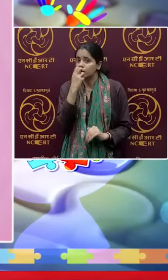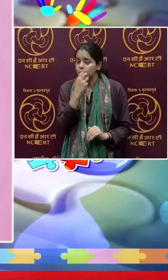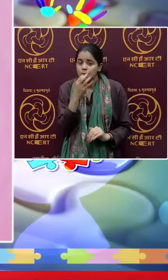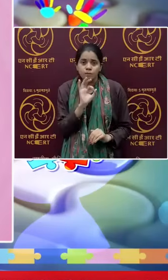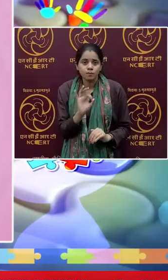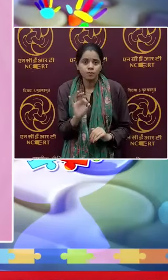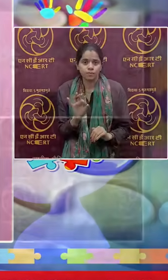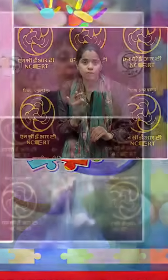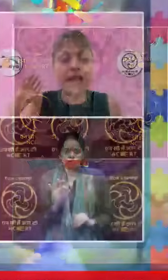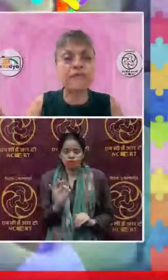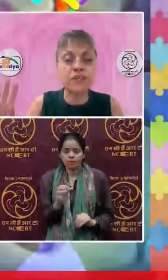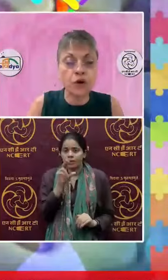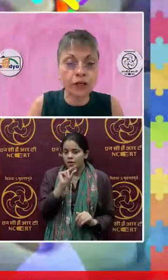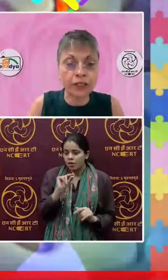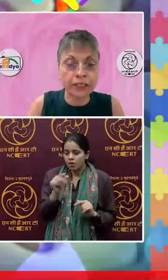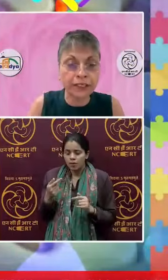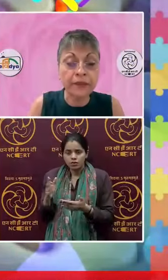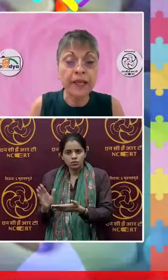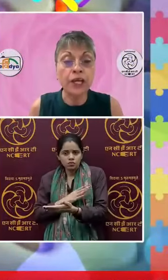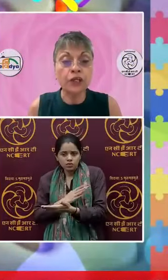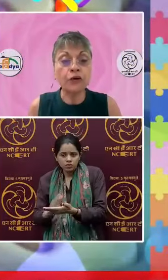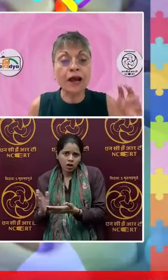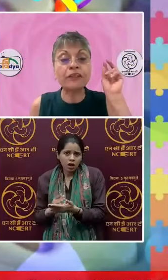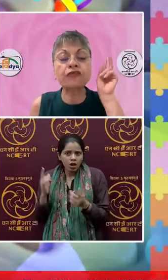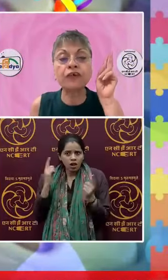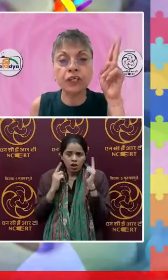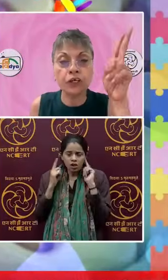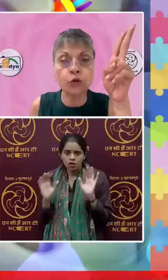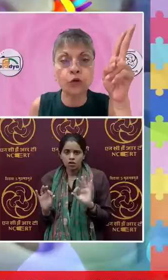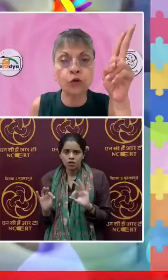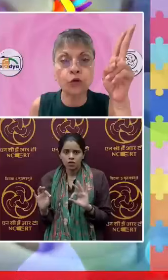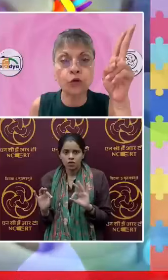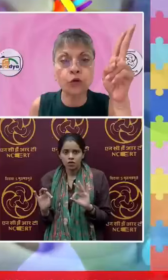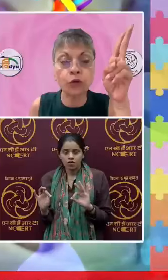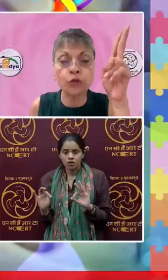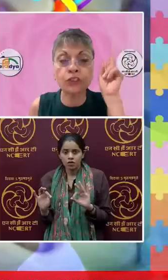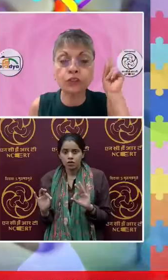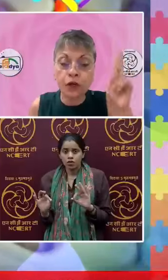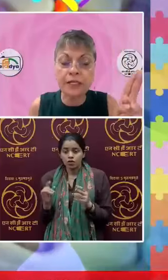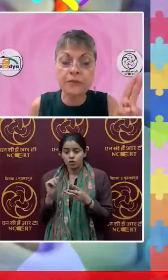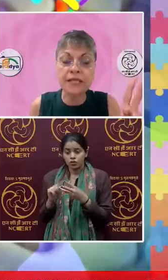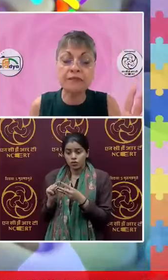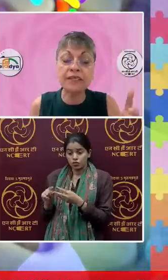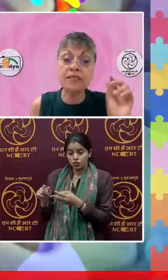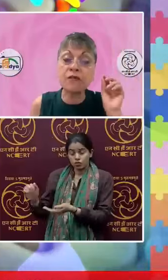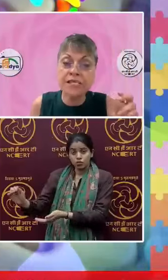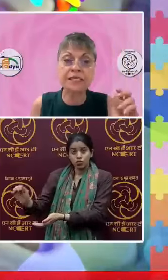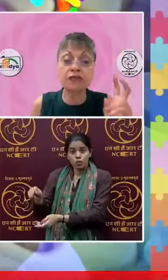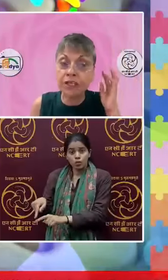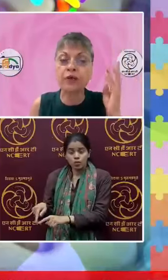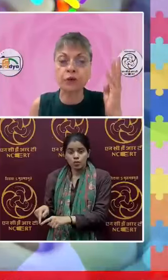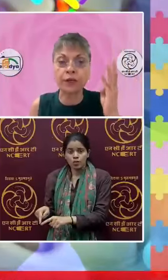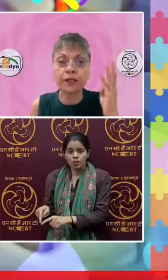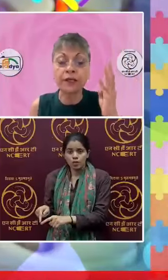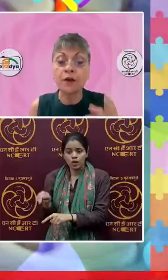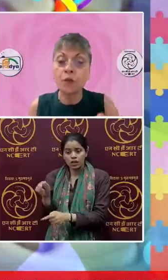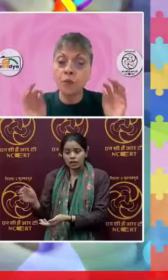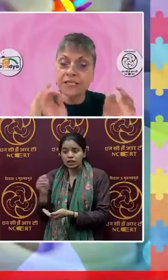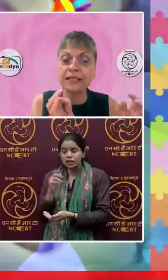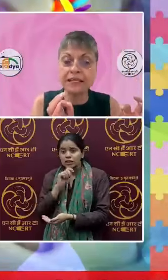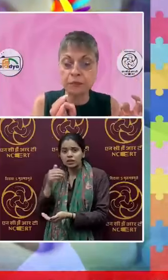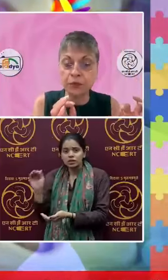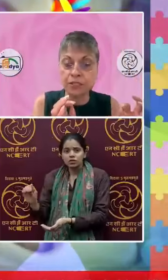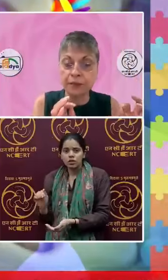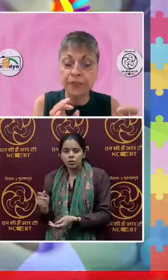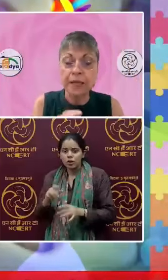but has a great memory for every song on earth. You have a 3-year-old who has taught himself and is a whiz, 3-year-old, whiz